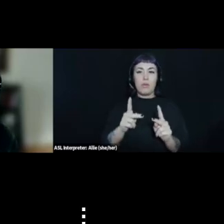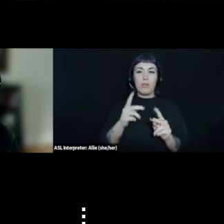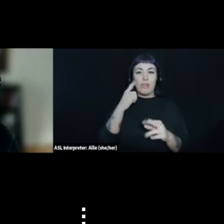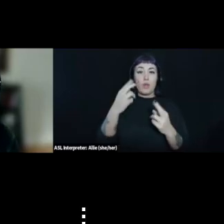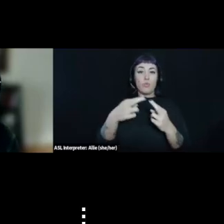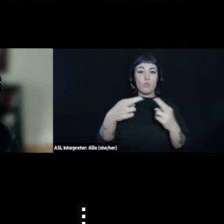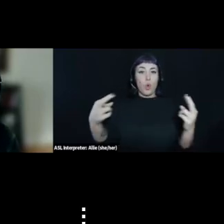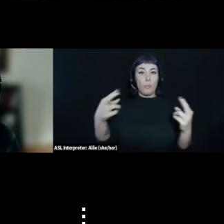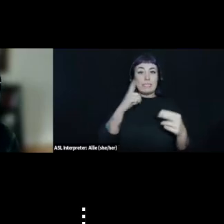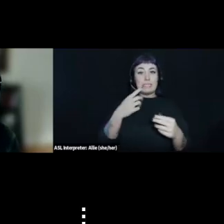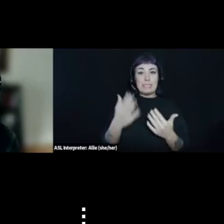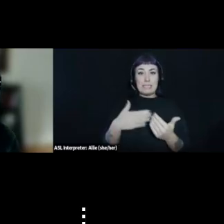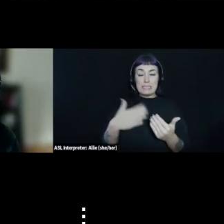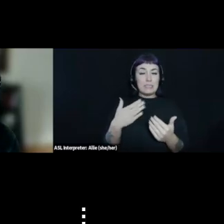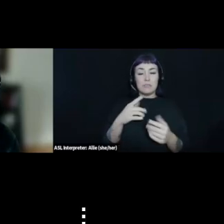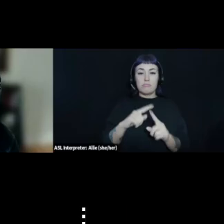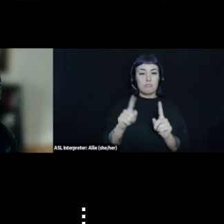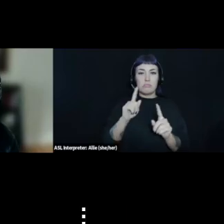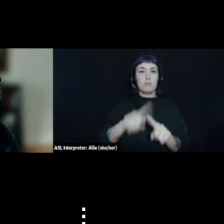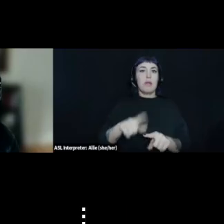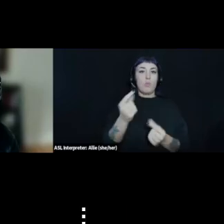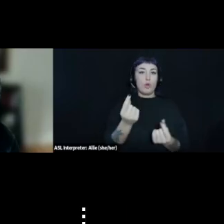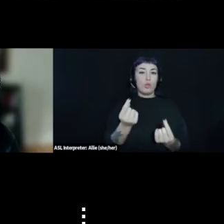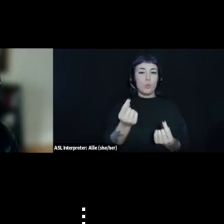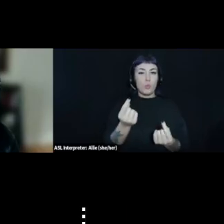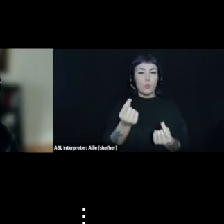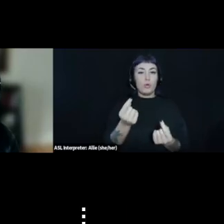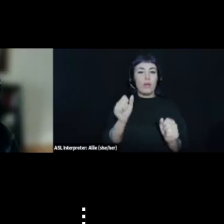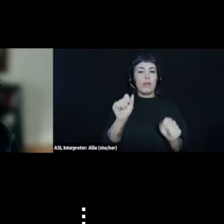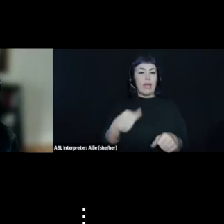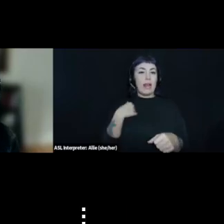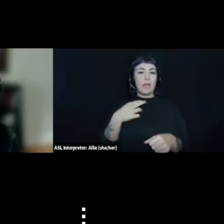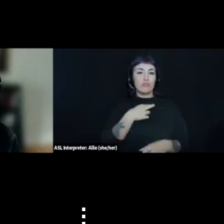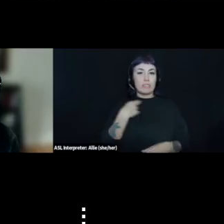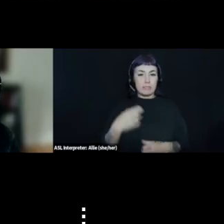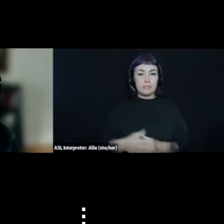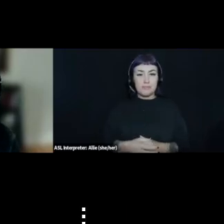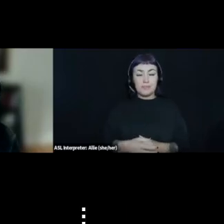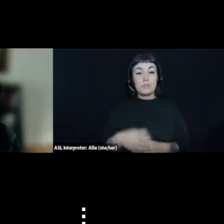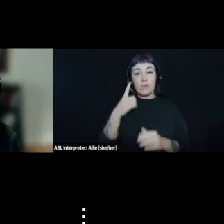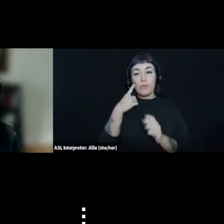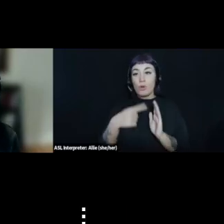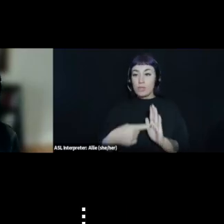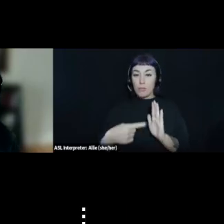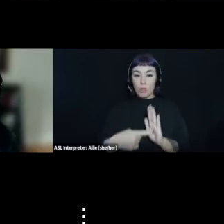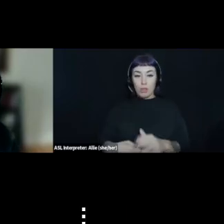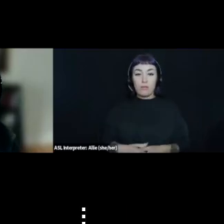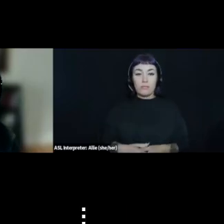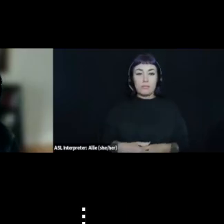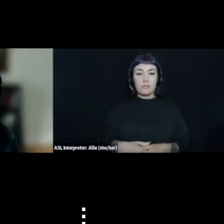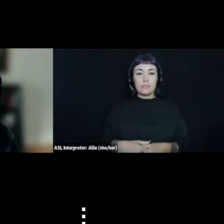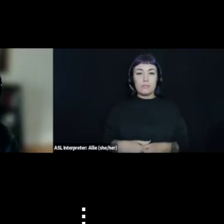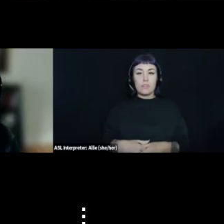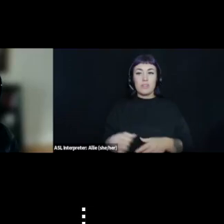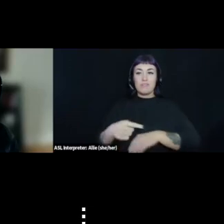very easy, but depending on what you're doing, it can come with risk. So for example,